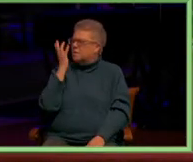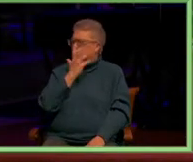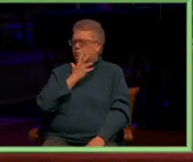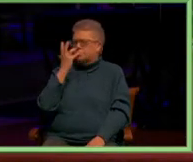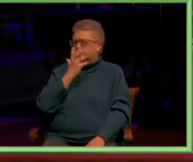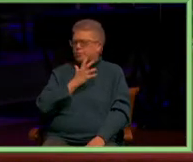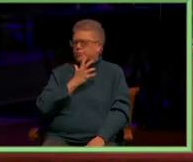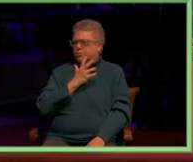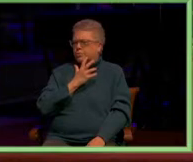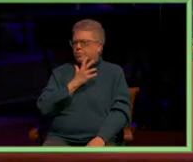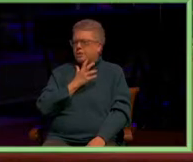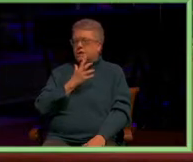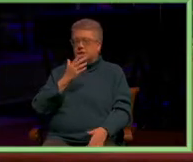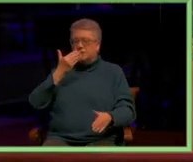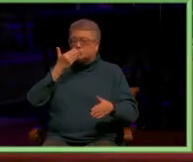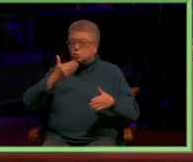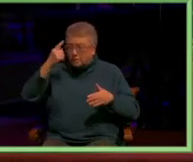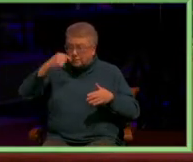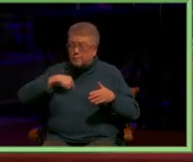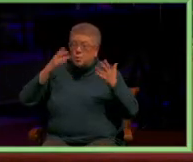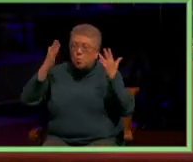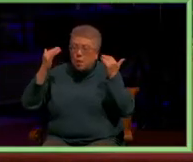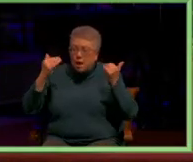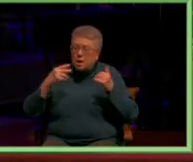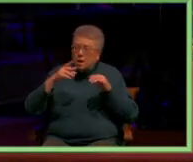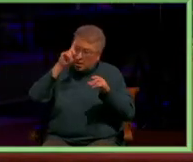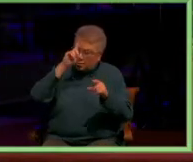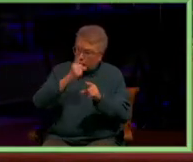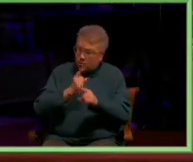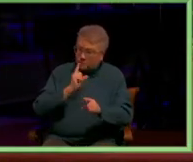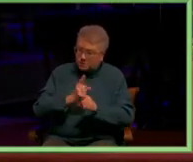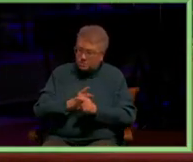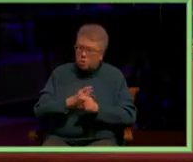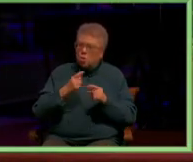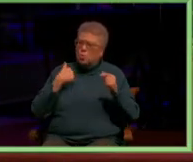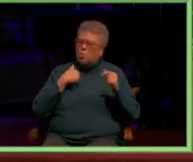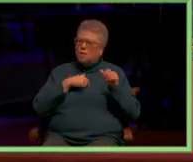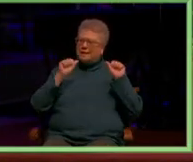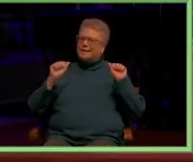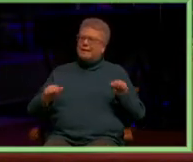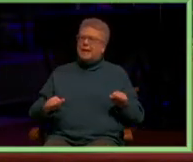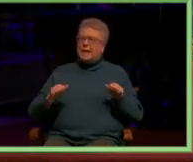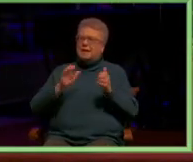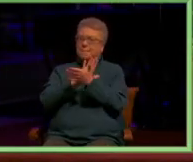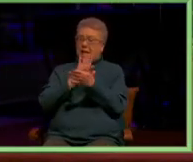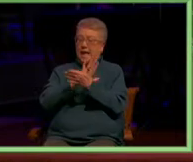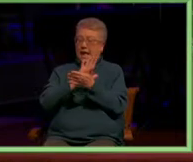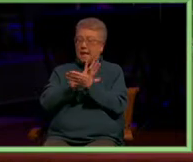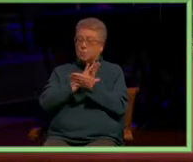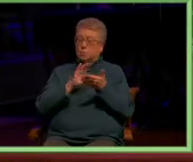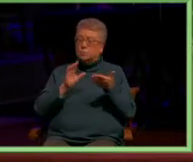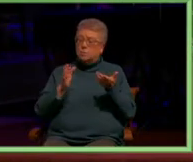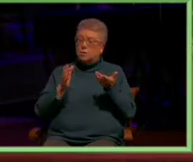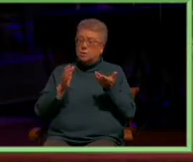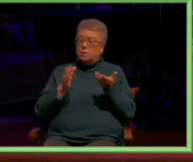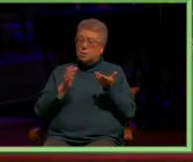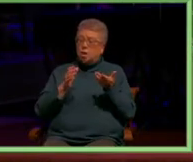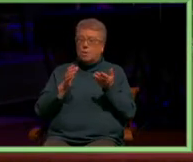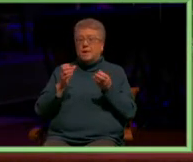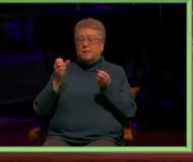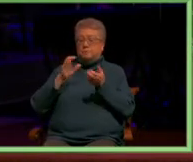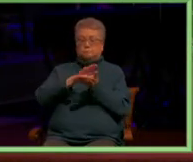me? Because, brothers and sisters, we could take a piece of paper and a pen, or might I say reams of